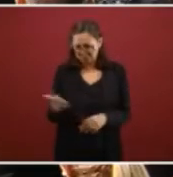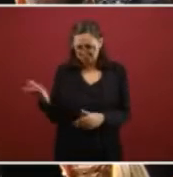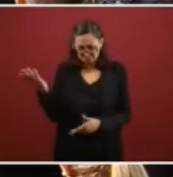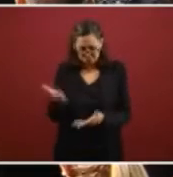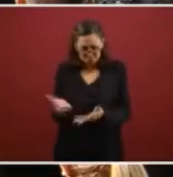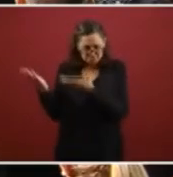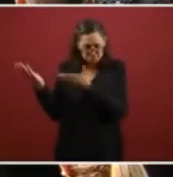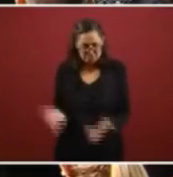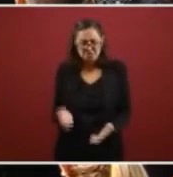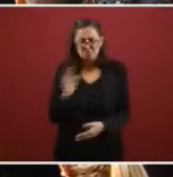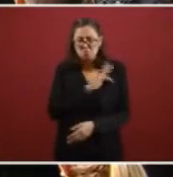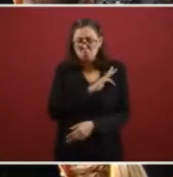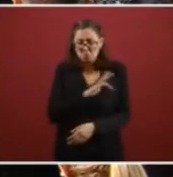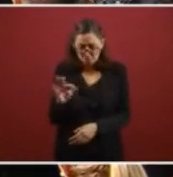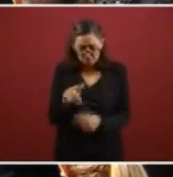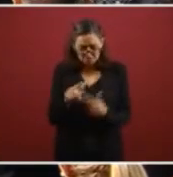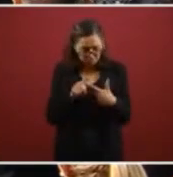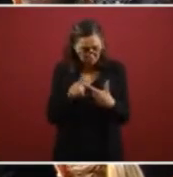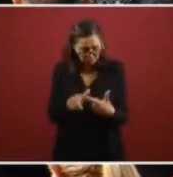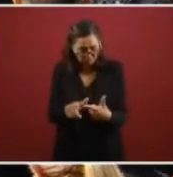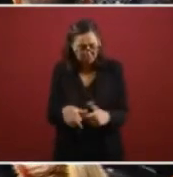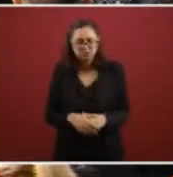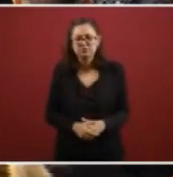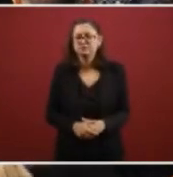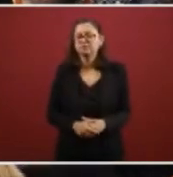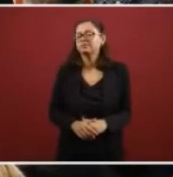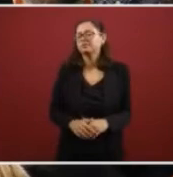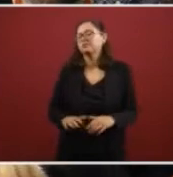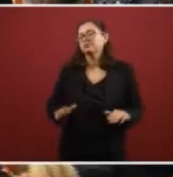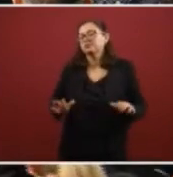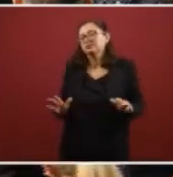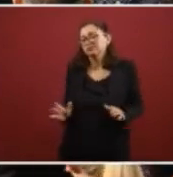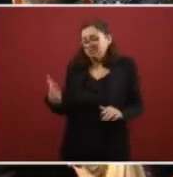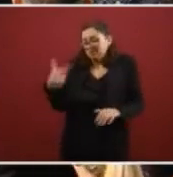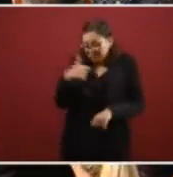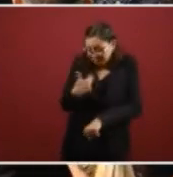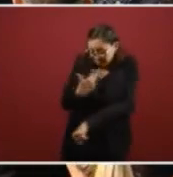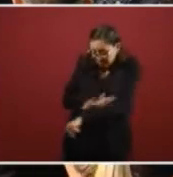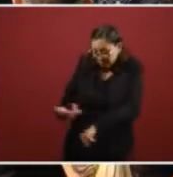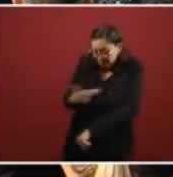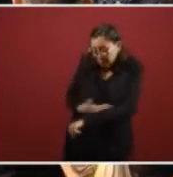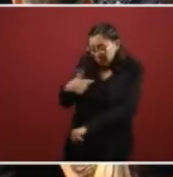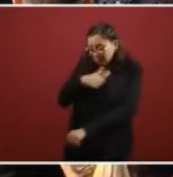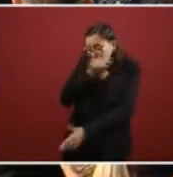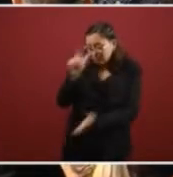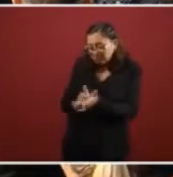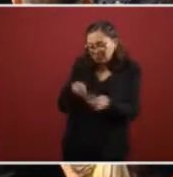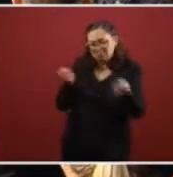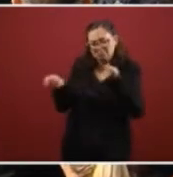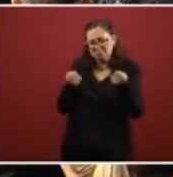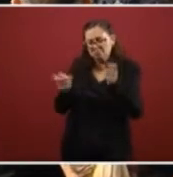He says, yes, the press is regulated by the press.